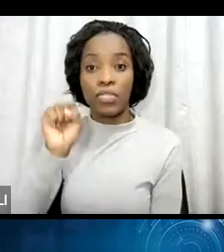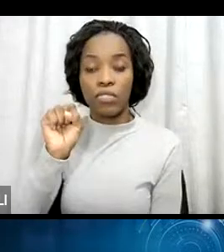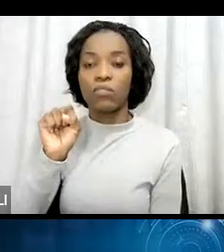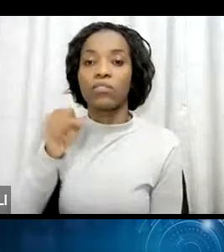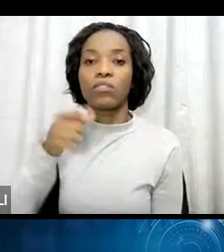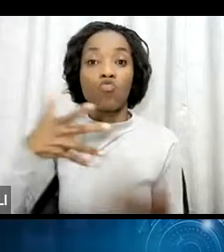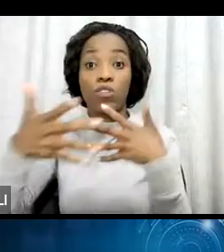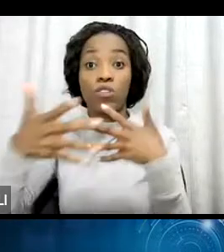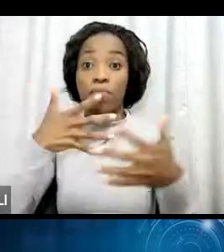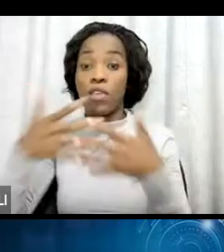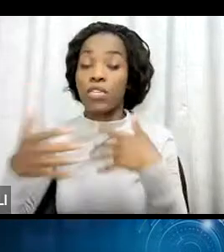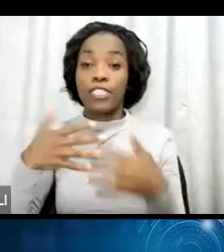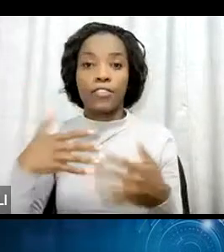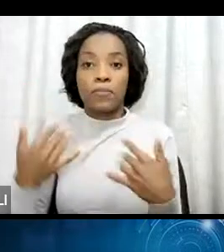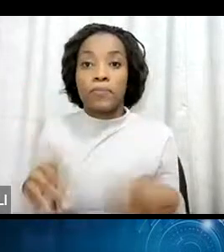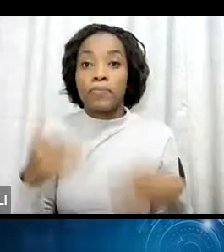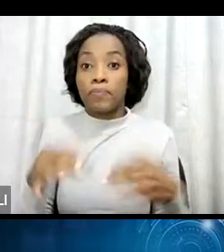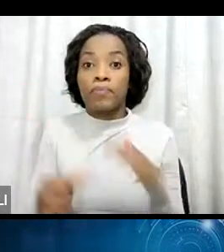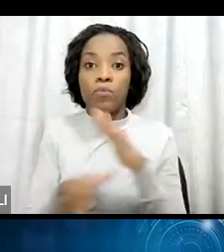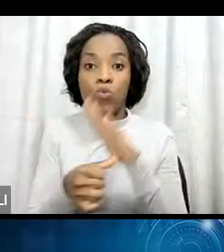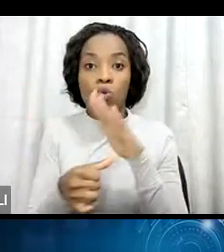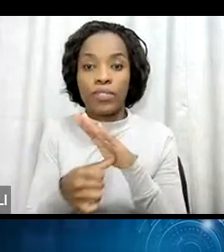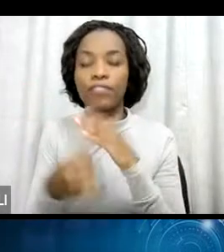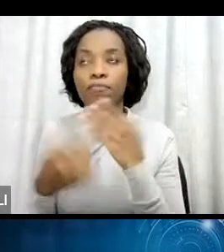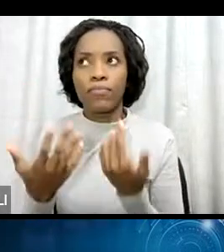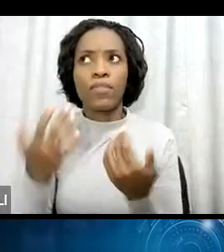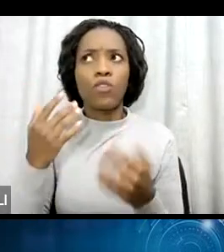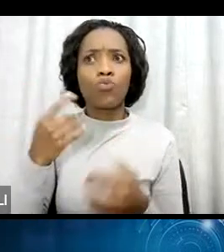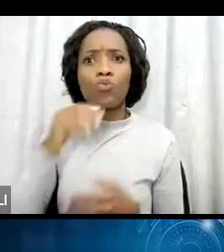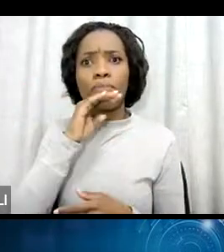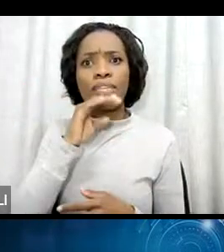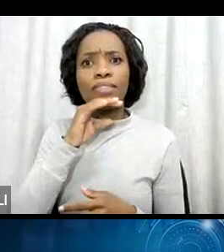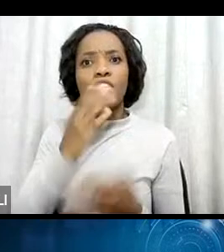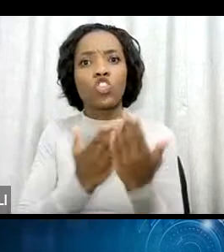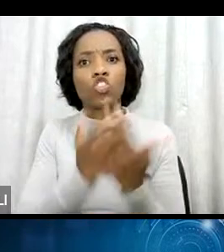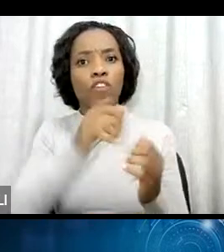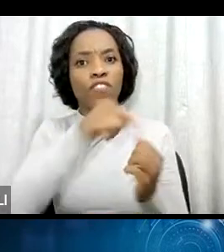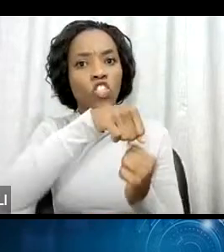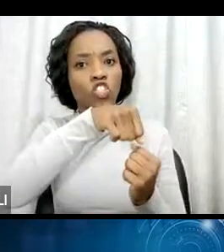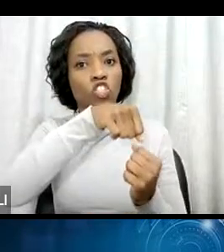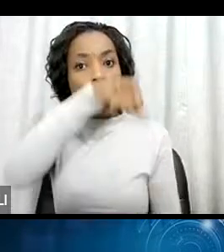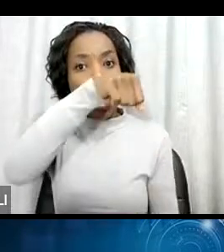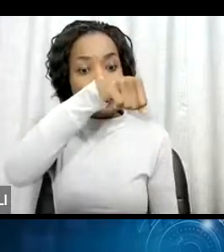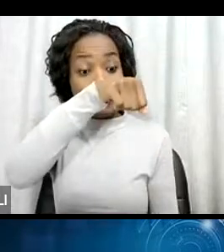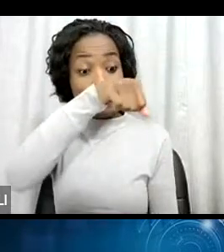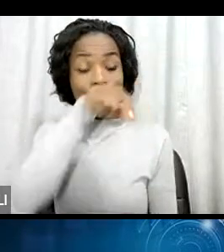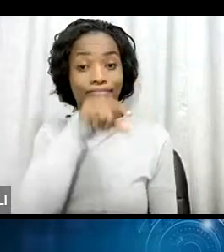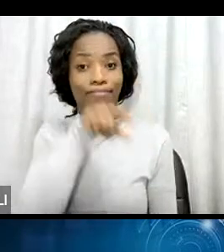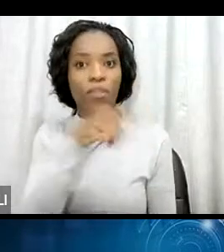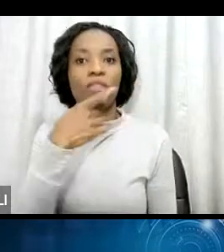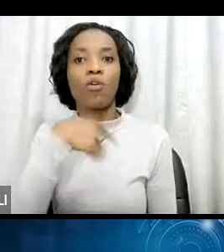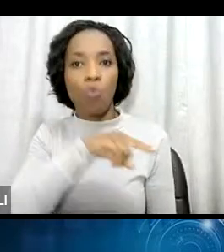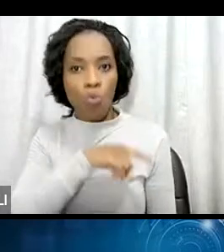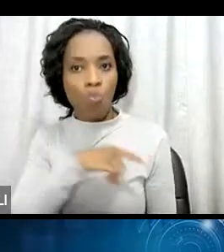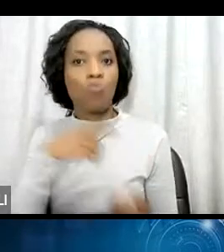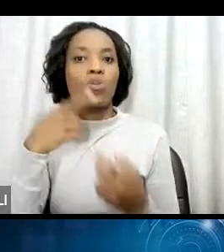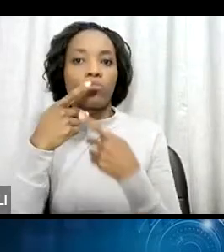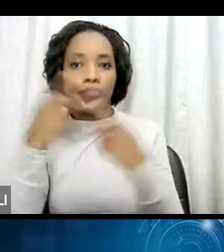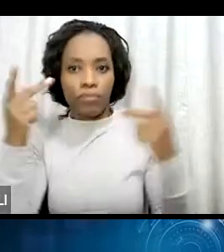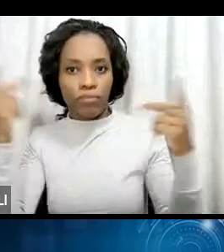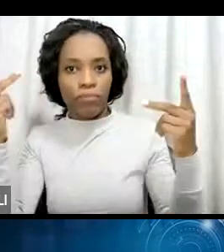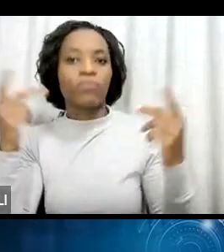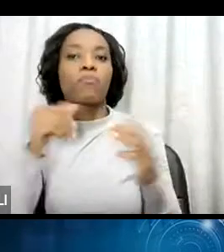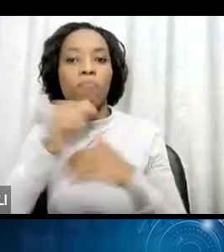we performing based to the service charter? We publish it monthly on the website. Therefore, that information is